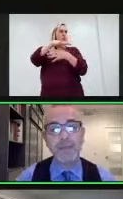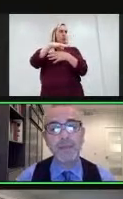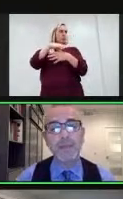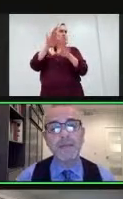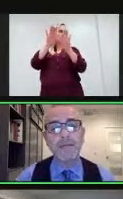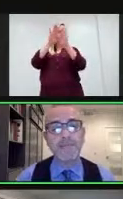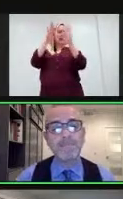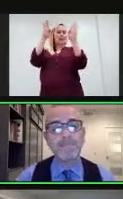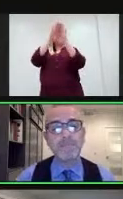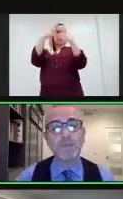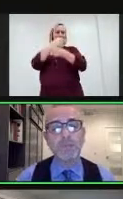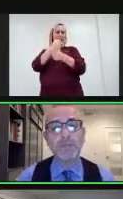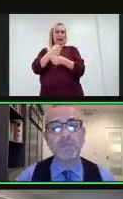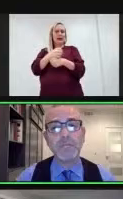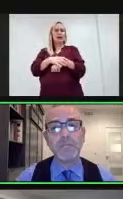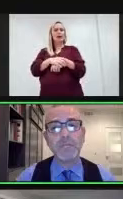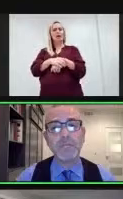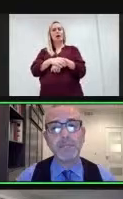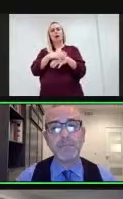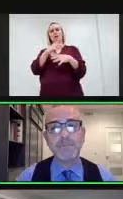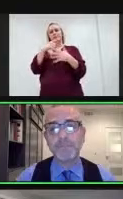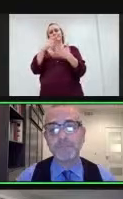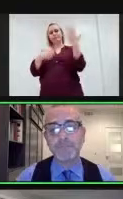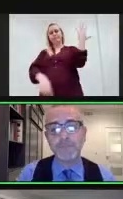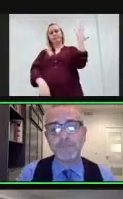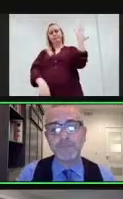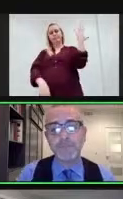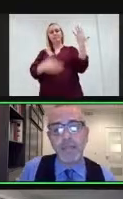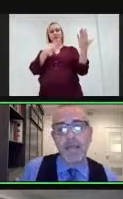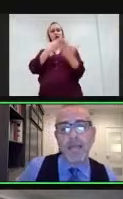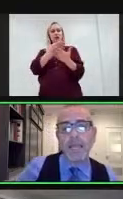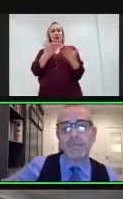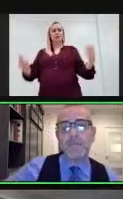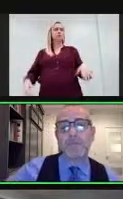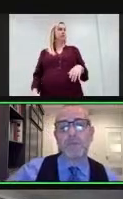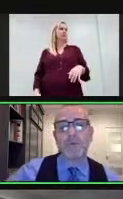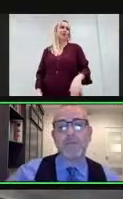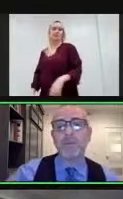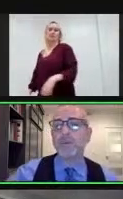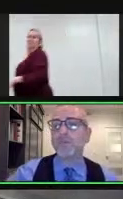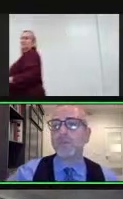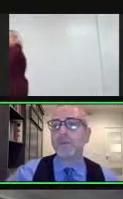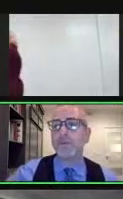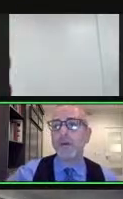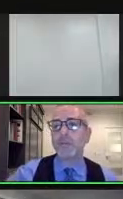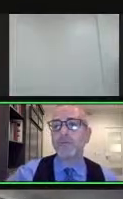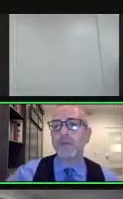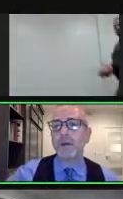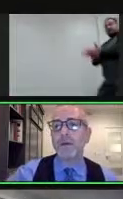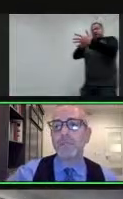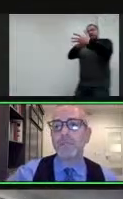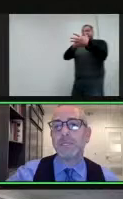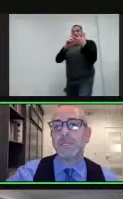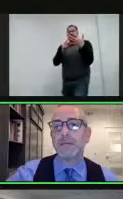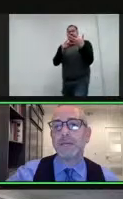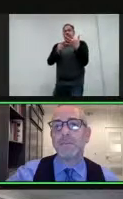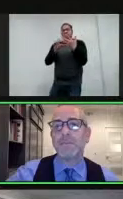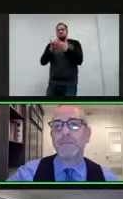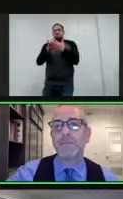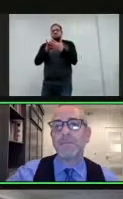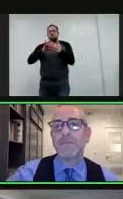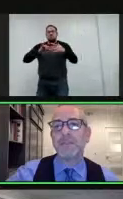making. Some really, really good things. In the fifth bullet point, the nurturing the whole child through the arts.